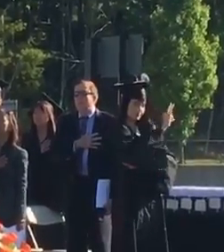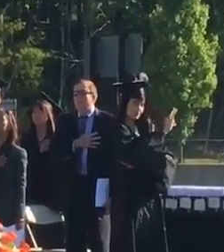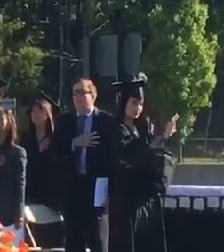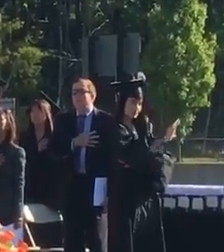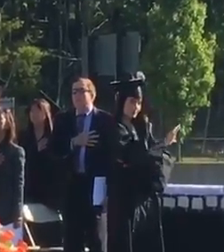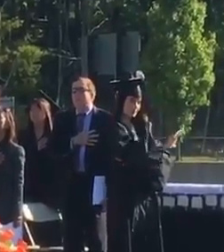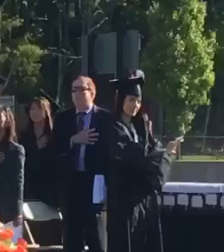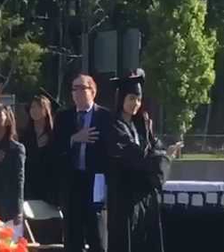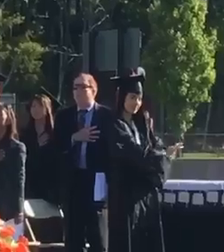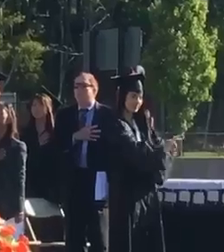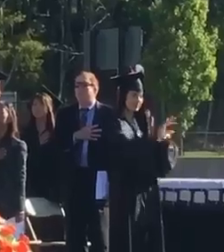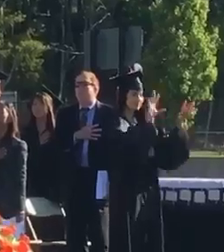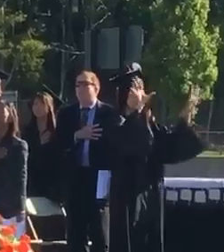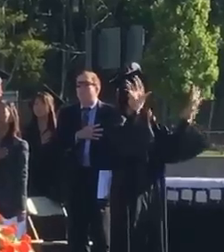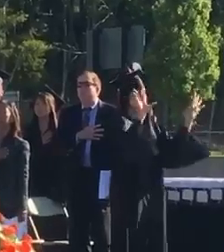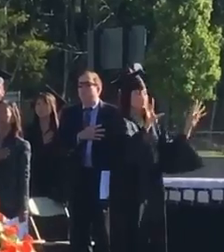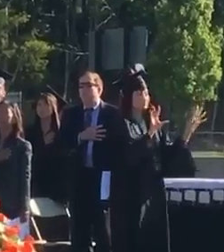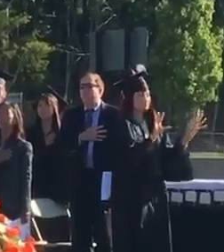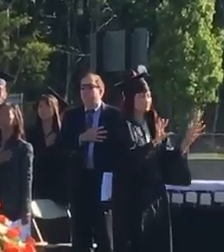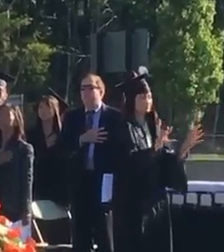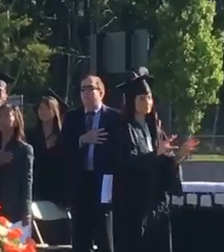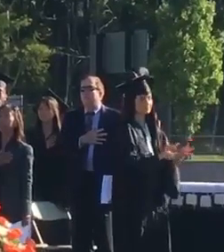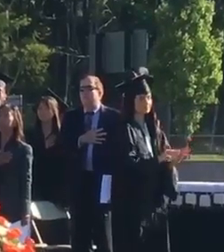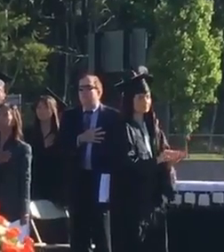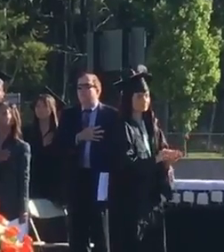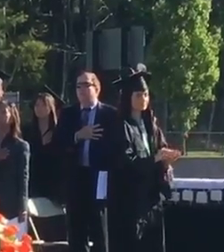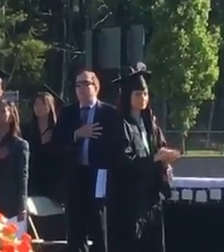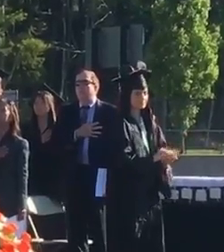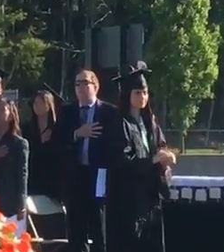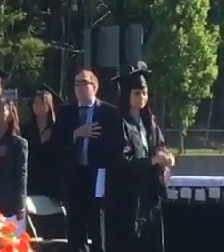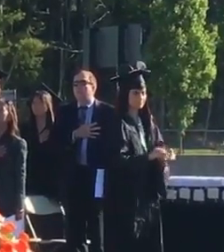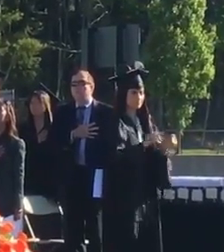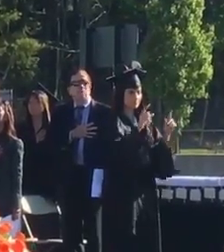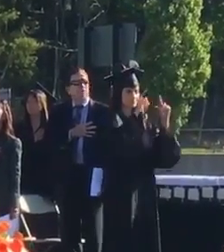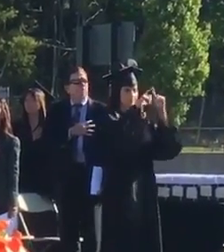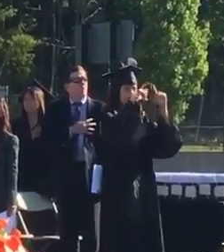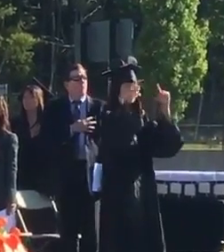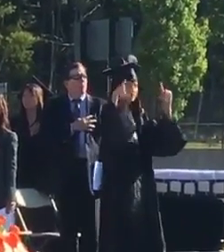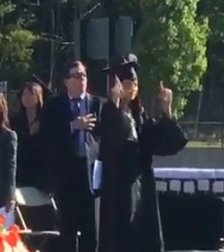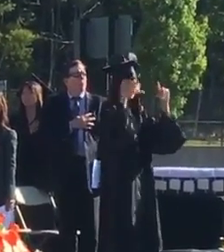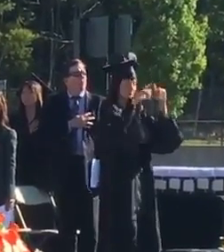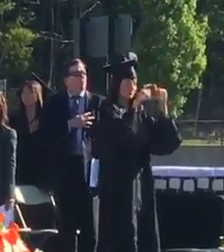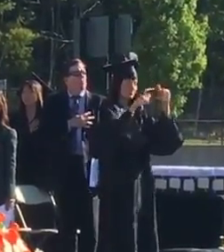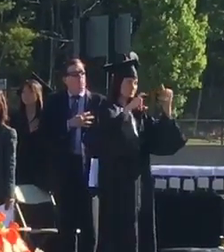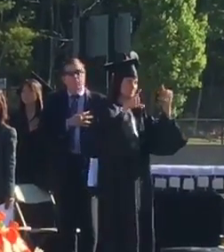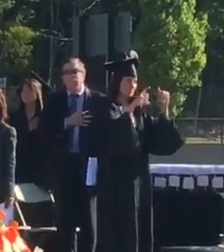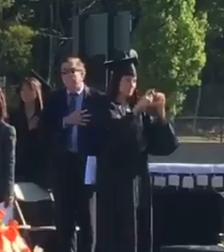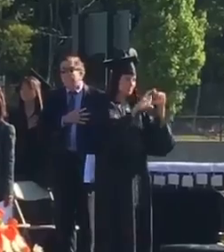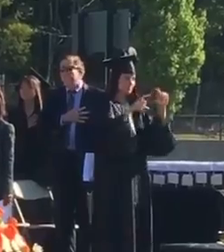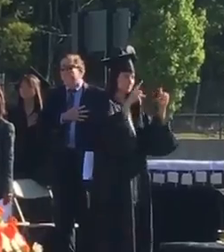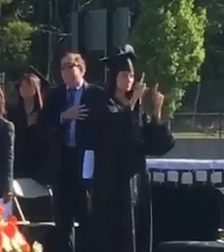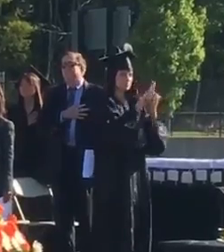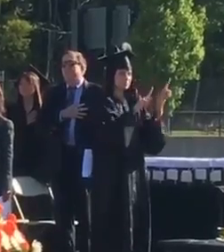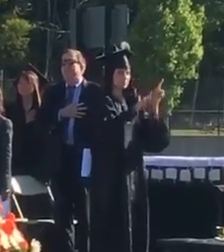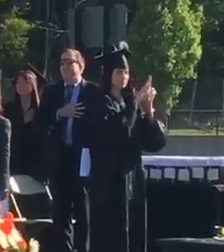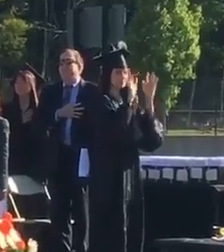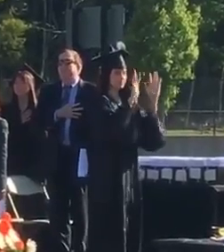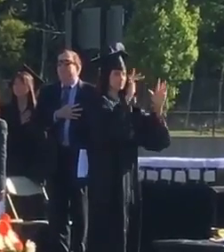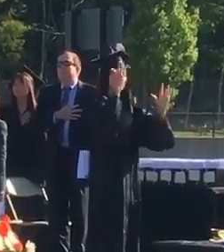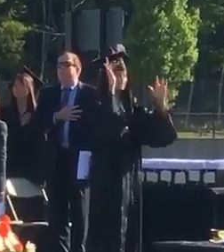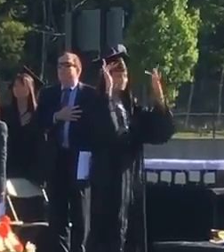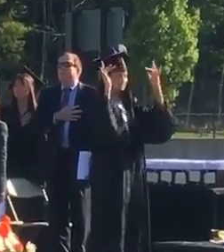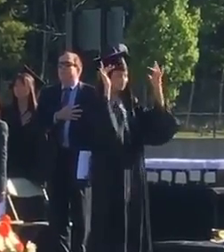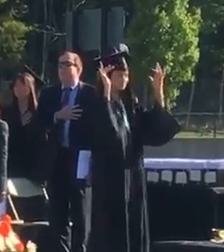twilight's last gleaming Whose broad stripes and bright